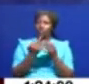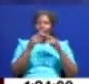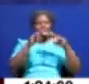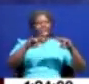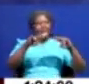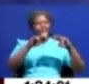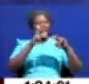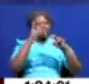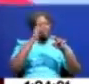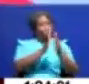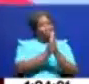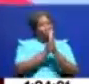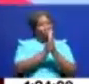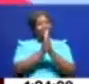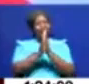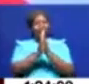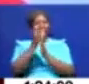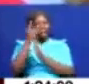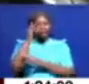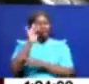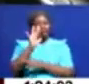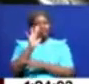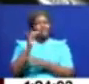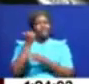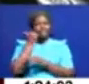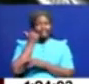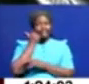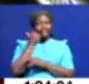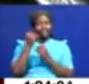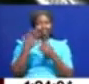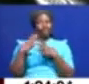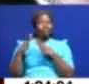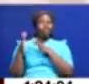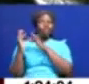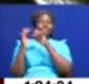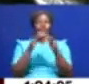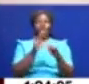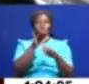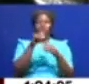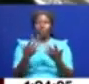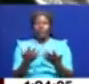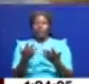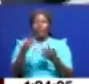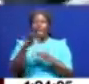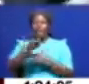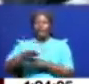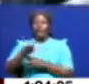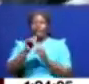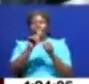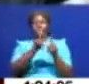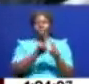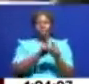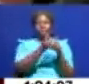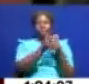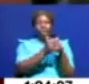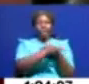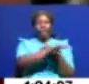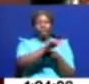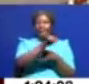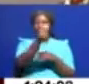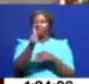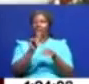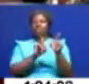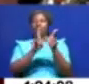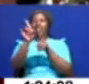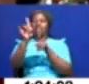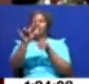intervention for his affliction. Many of the congregants are drawn from the area and the neighboring counties. Others have traveled from